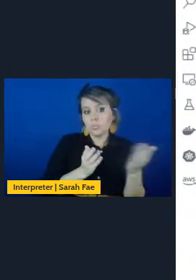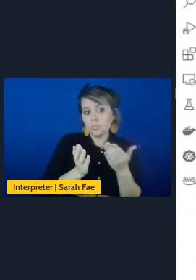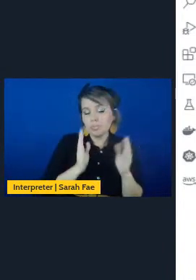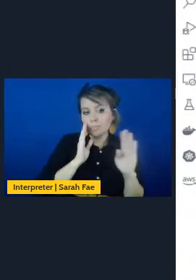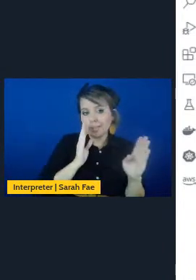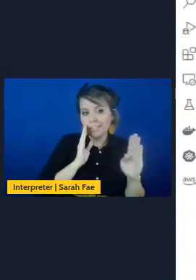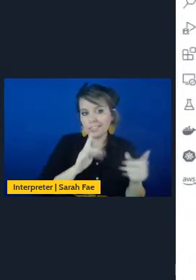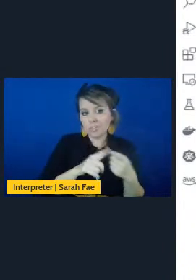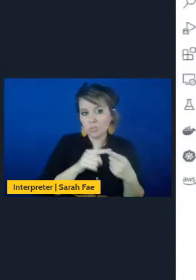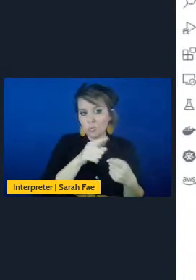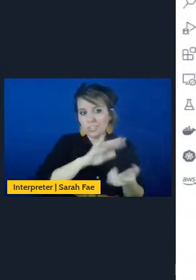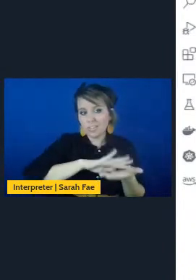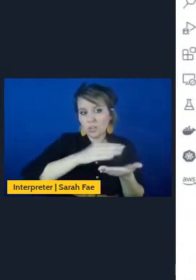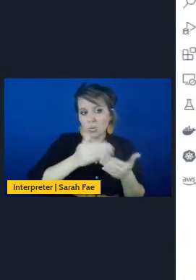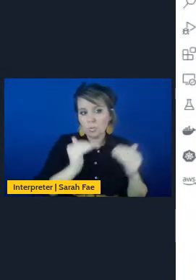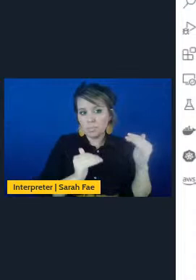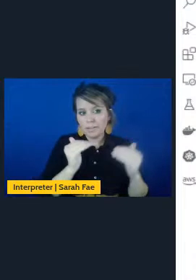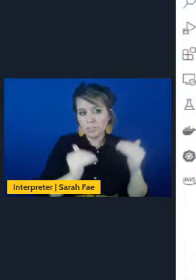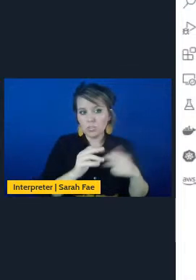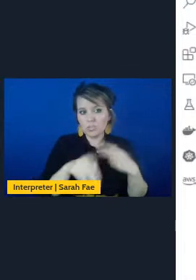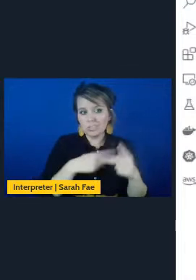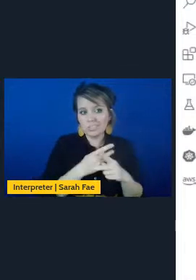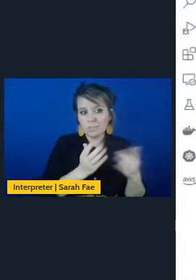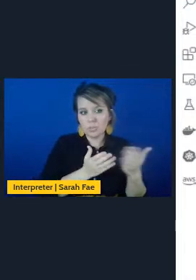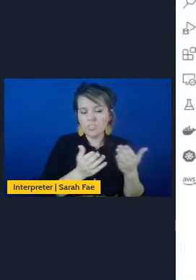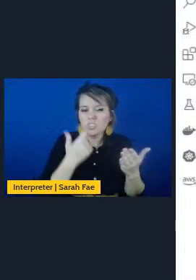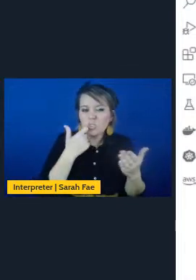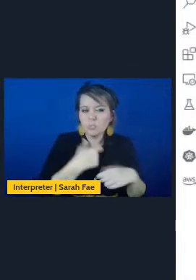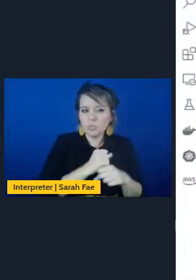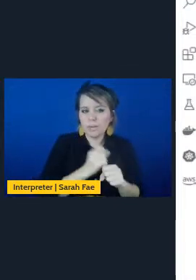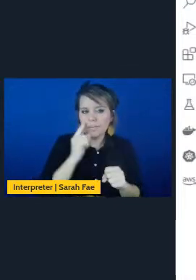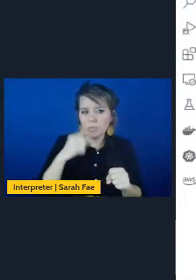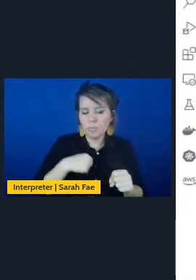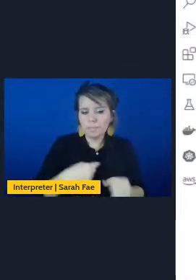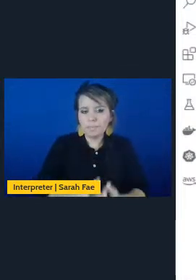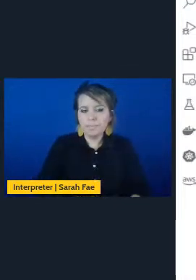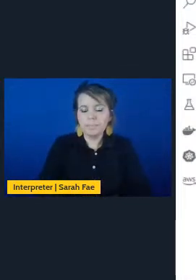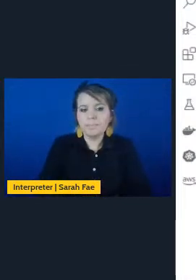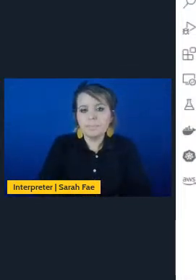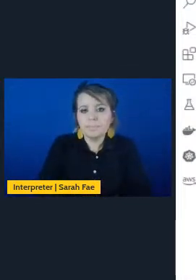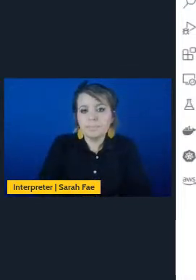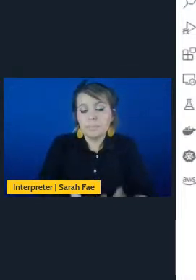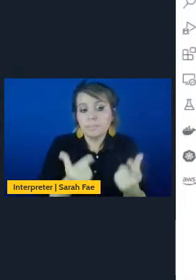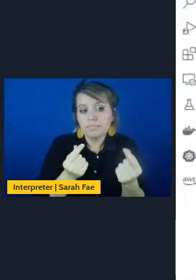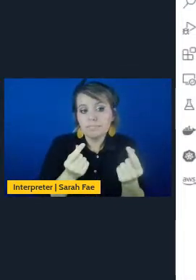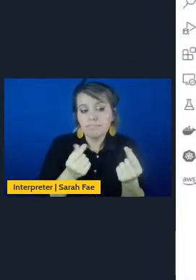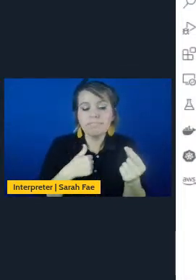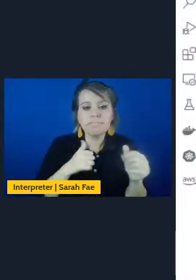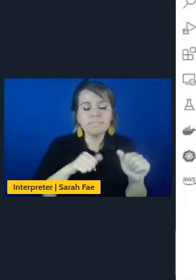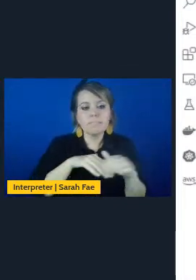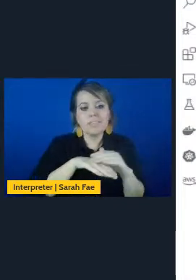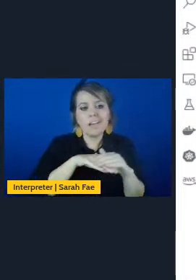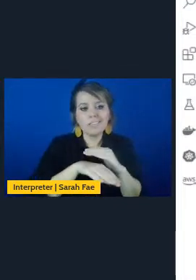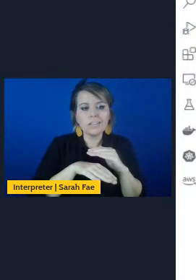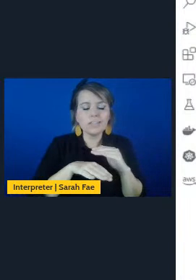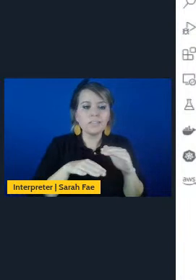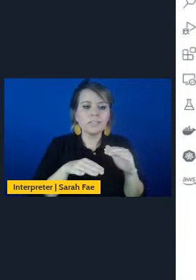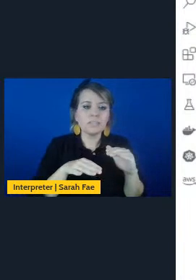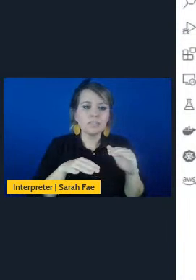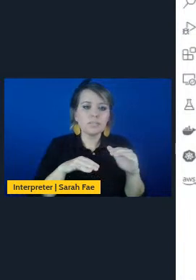this load balancers type service, which has been created here for me. So what I can do is to access the